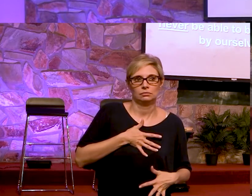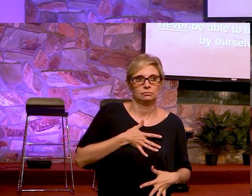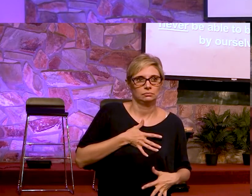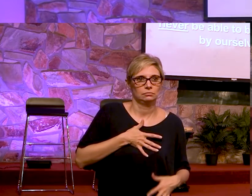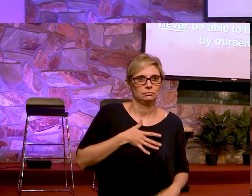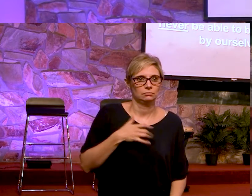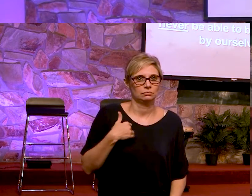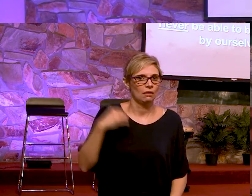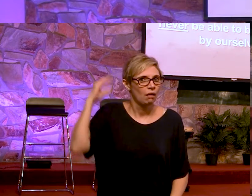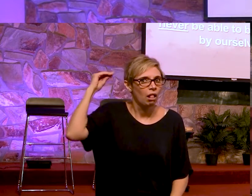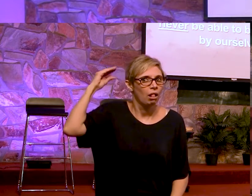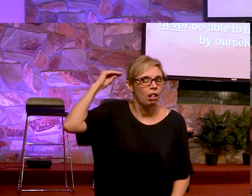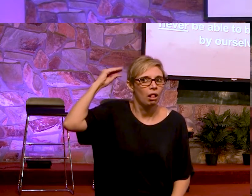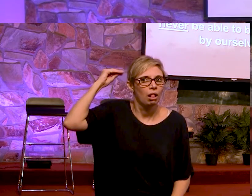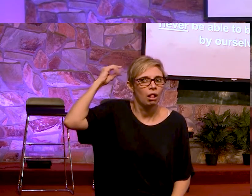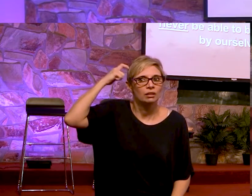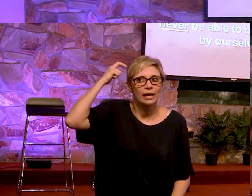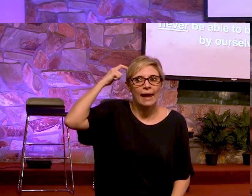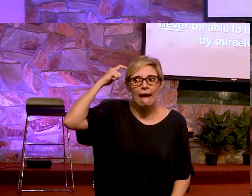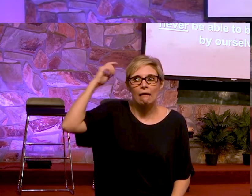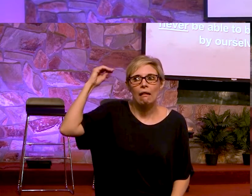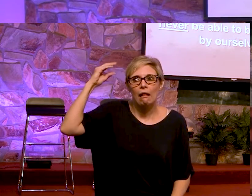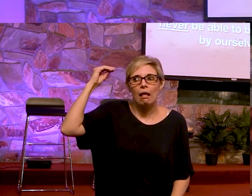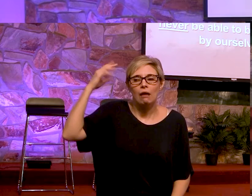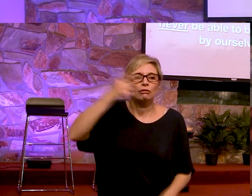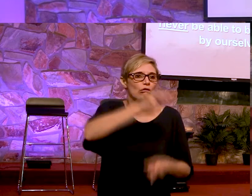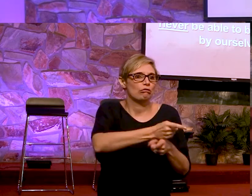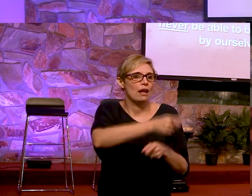Satan used to say, yeah, you're right.